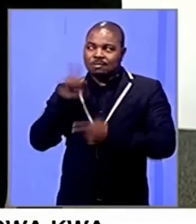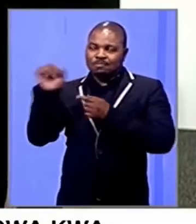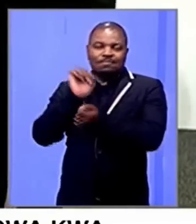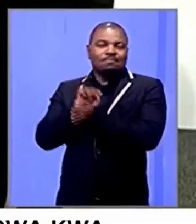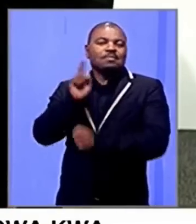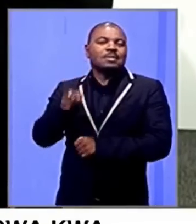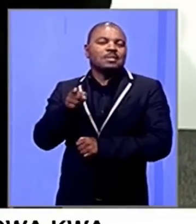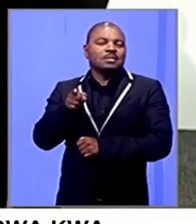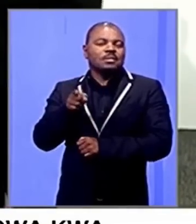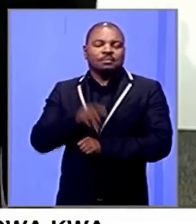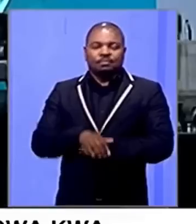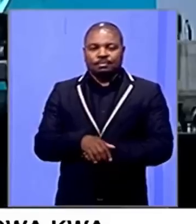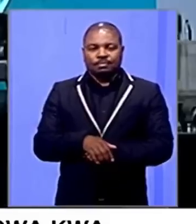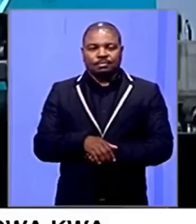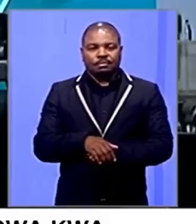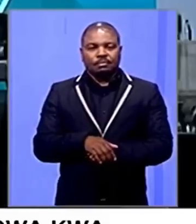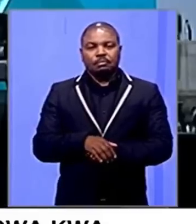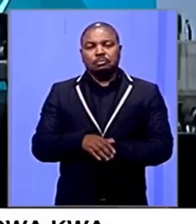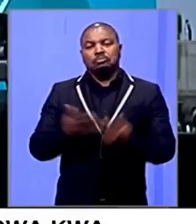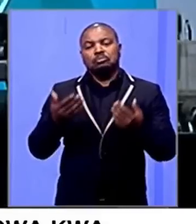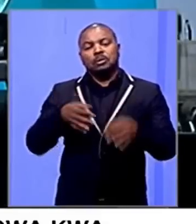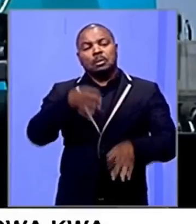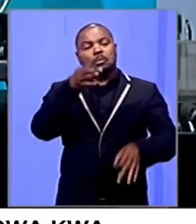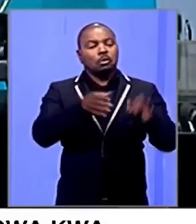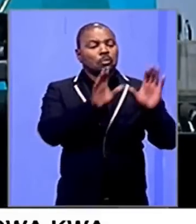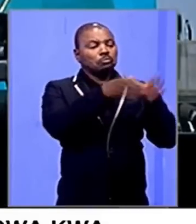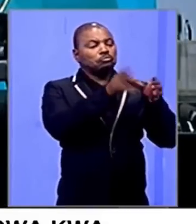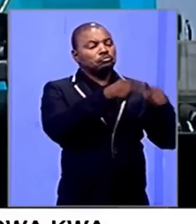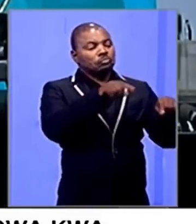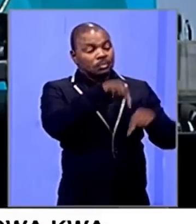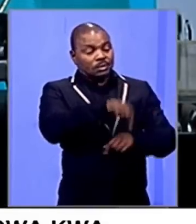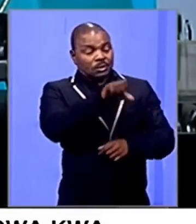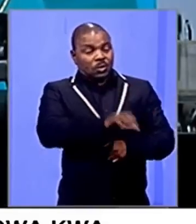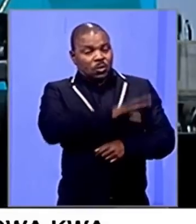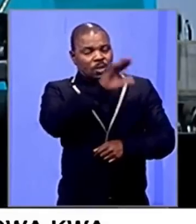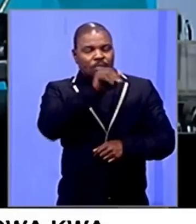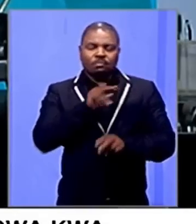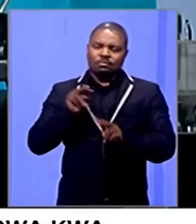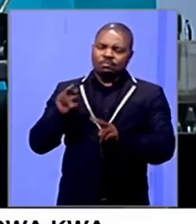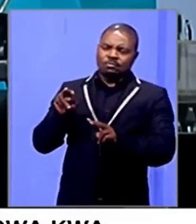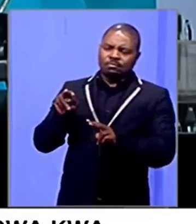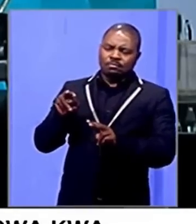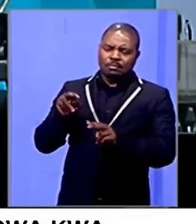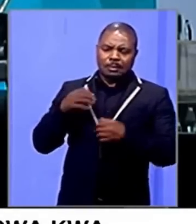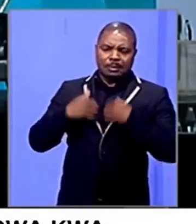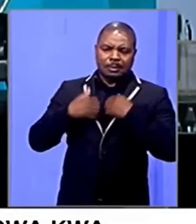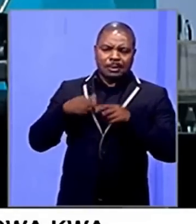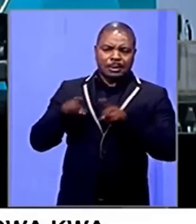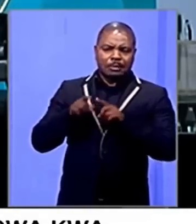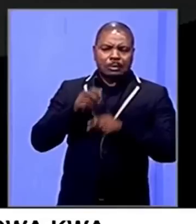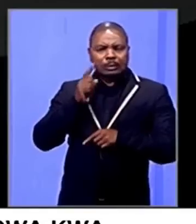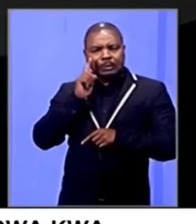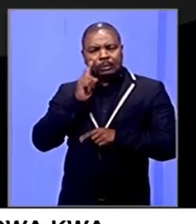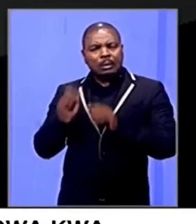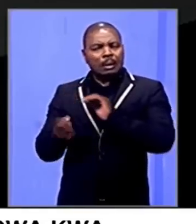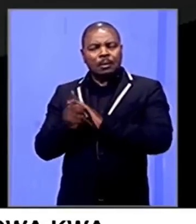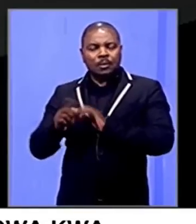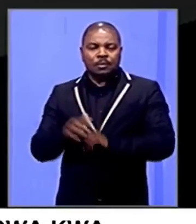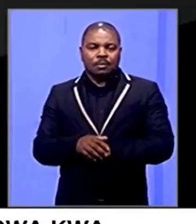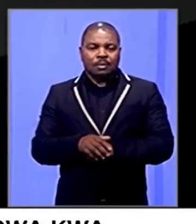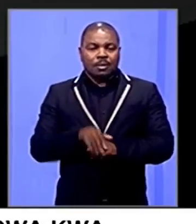kgotlatshekelo ya boditšhaba ya bosenyi. Makoko a dipolotiki a monogae a lebeletse tiragalo eno ka tlhoafalo.